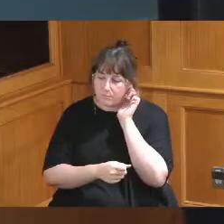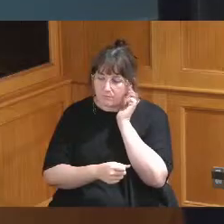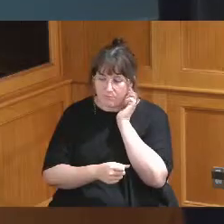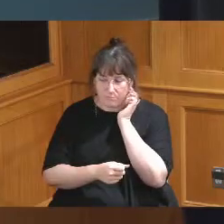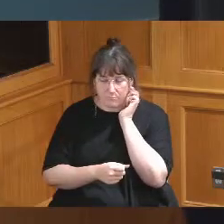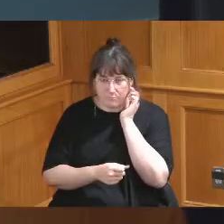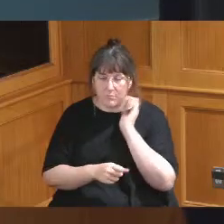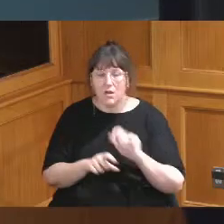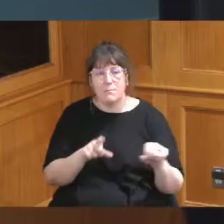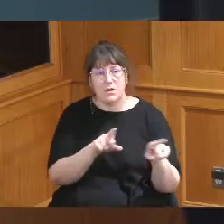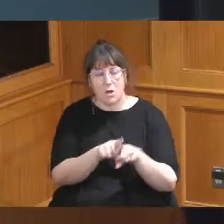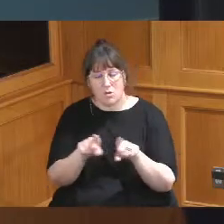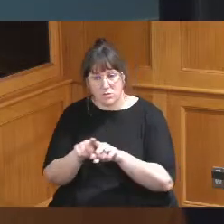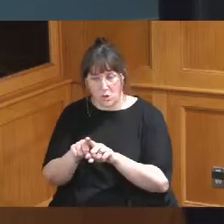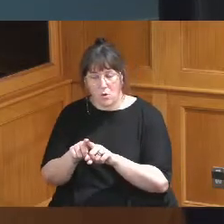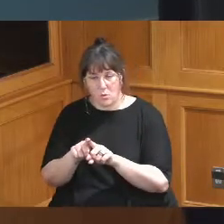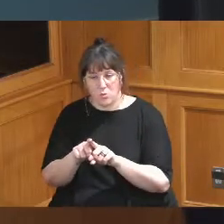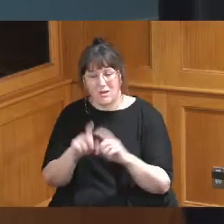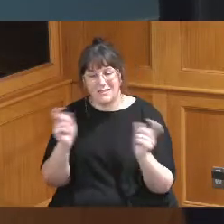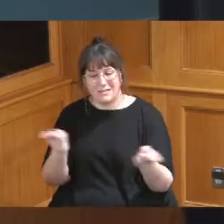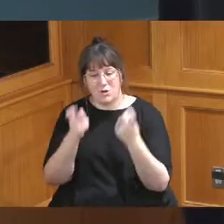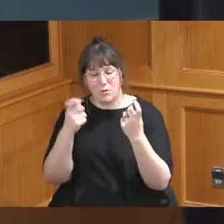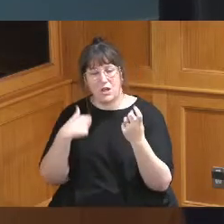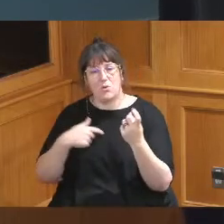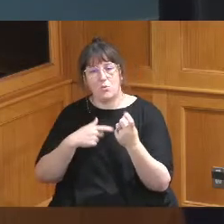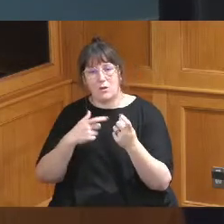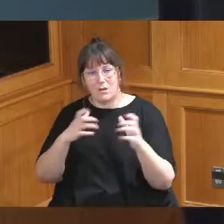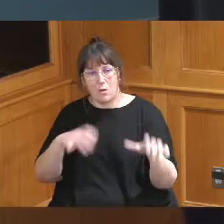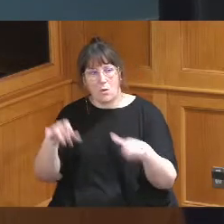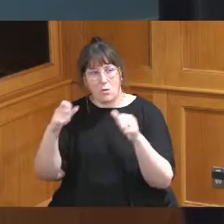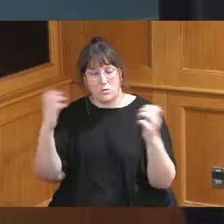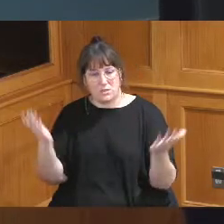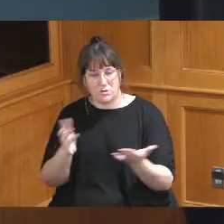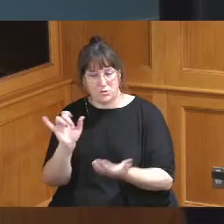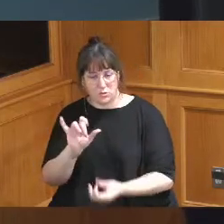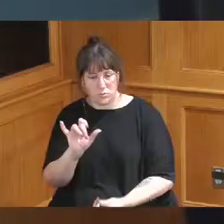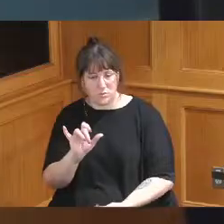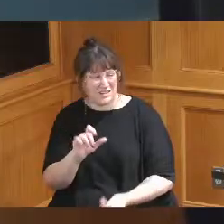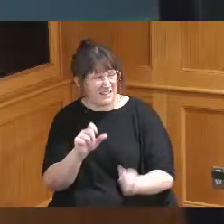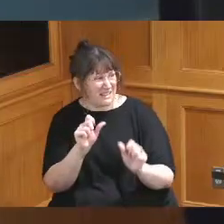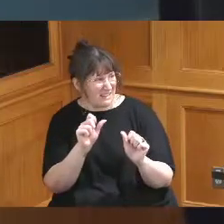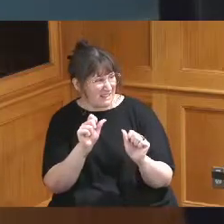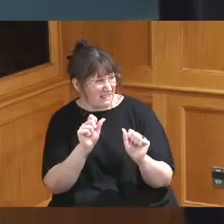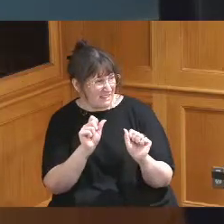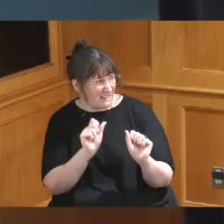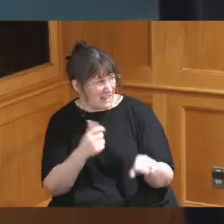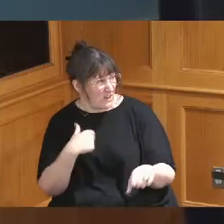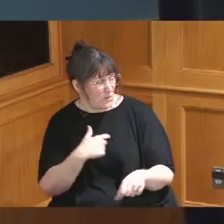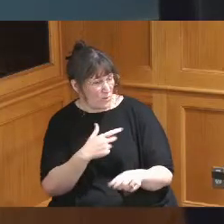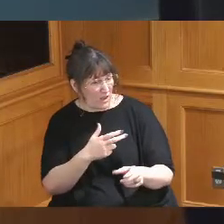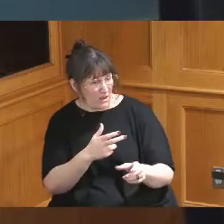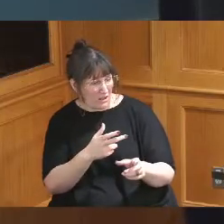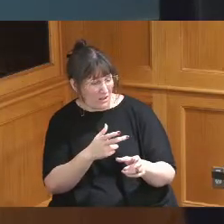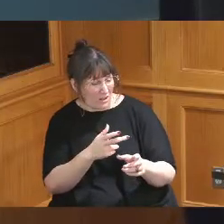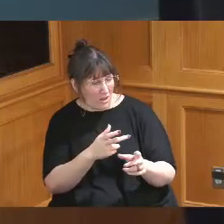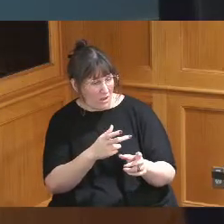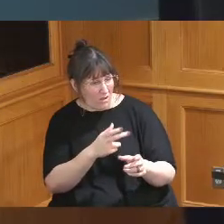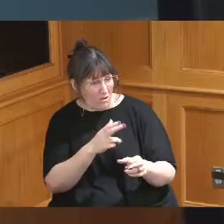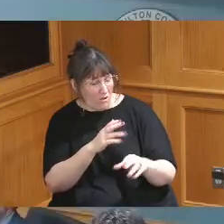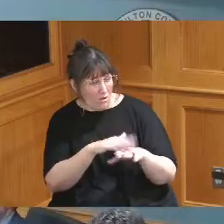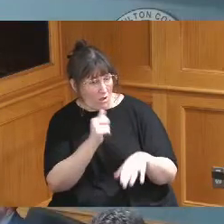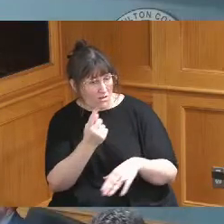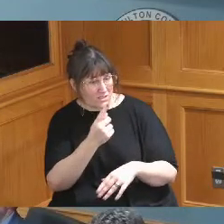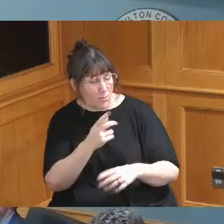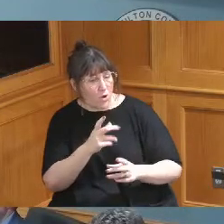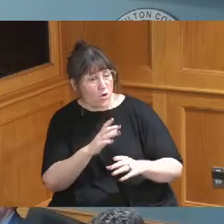a recognition ceremony that we always host here, so they're coming. I'm just wondering, can we get anybody else in quicker, because